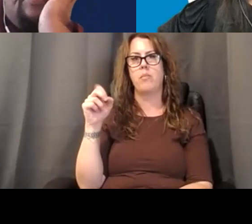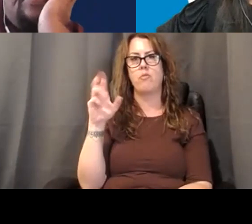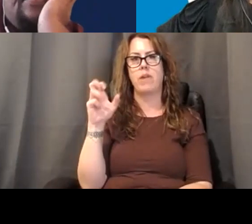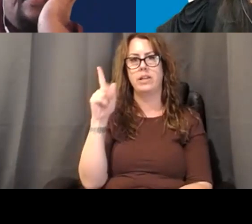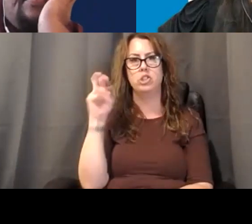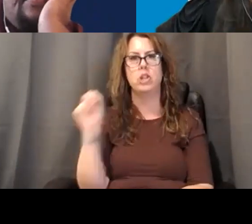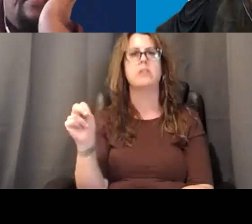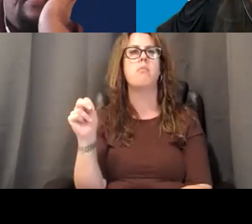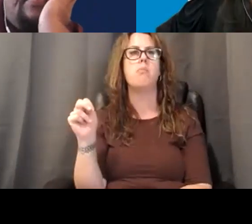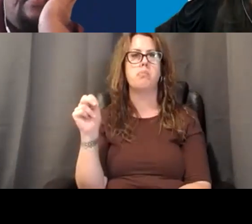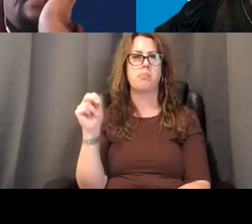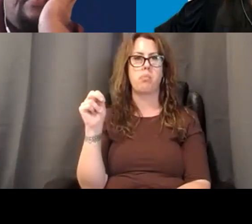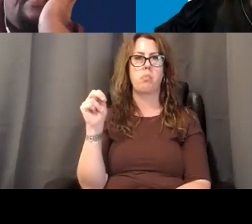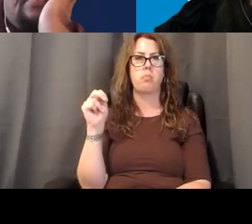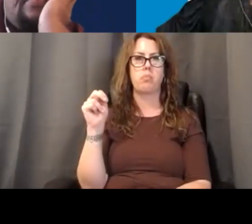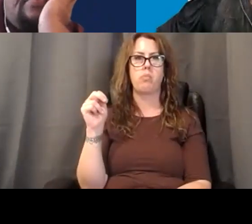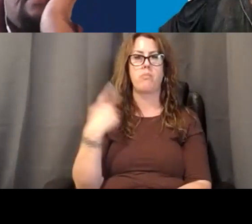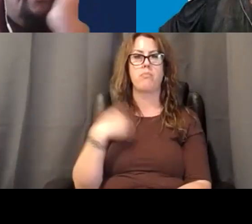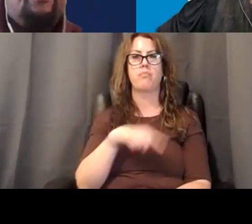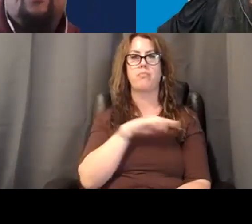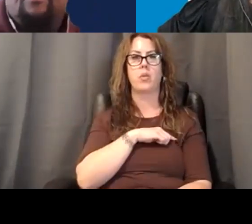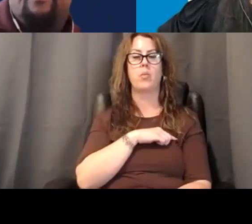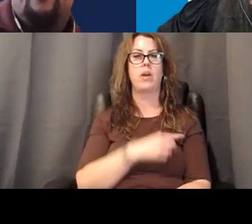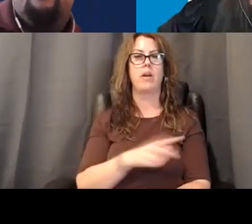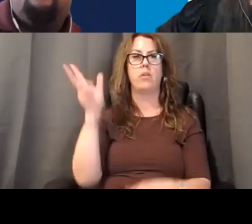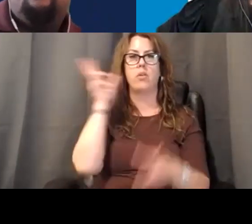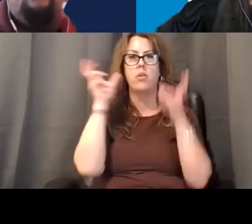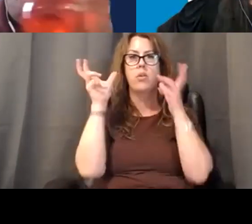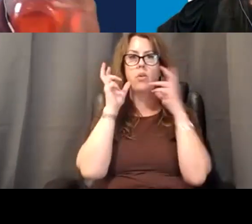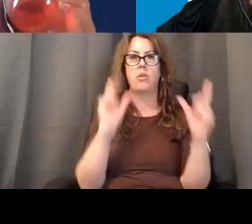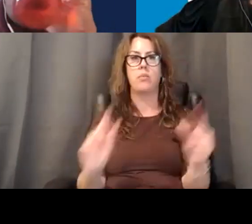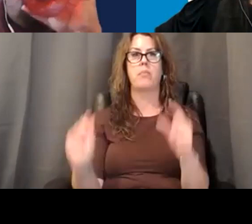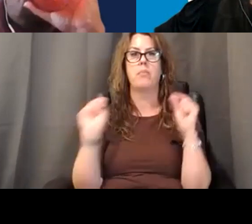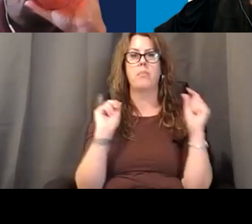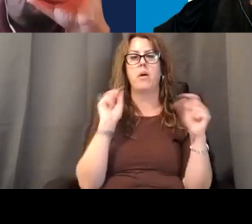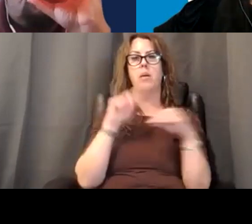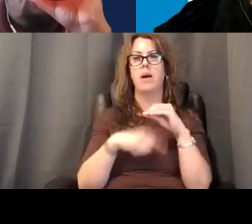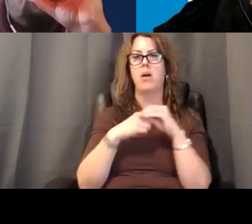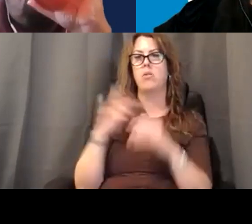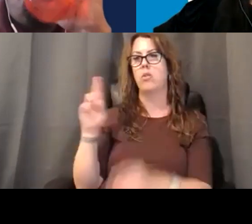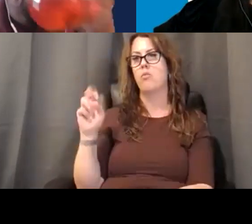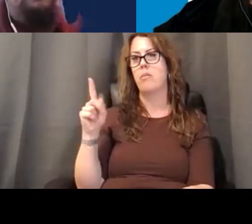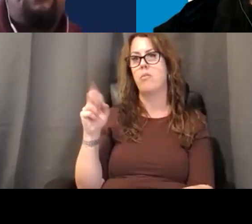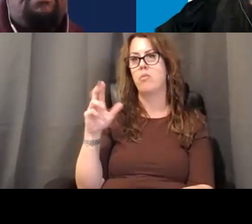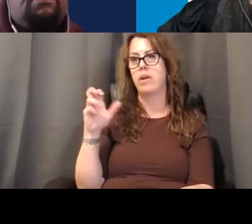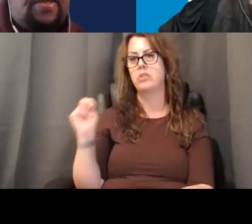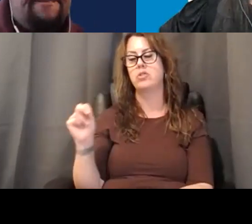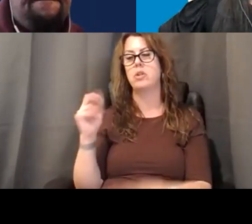We've heard some murmurs about reparation when the George Floyd incident happened, when he was